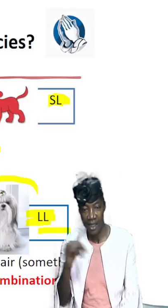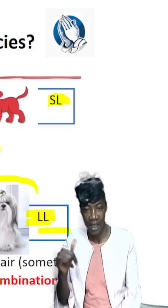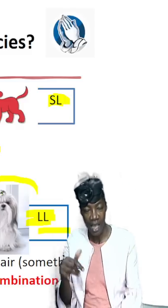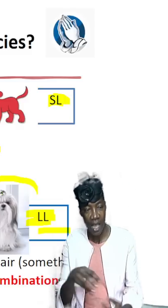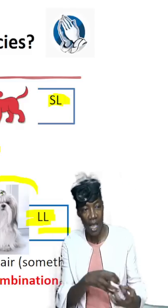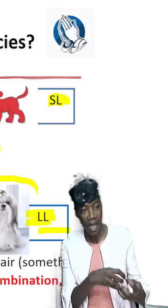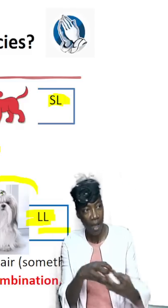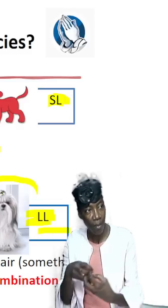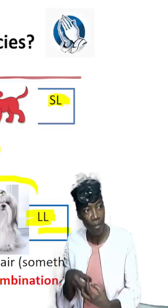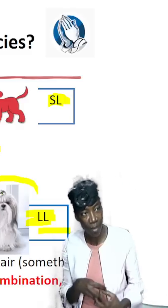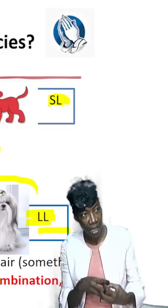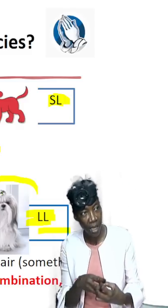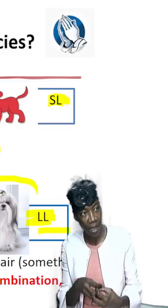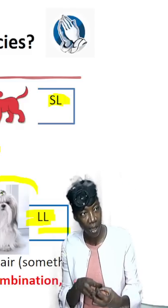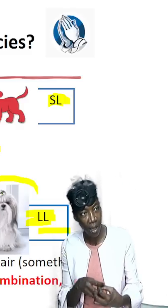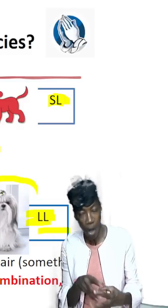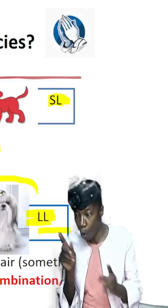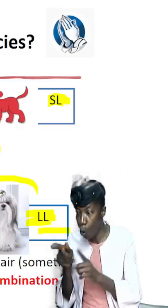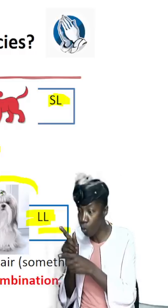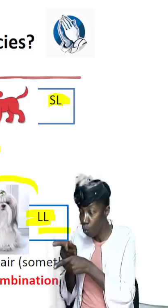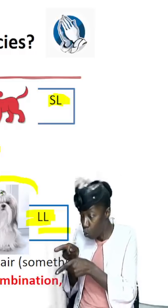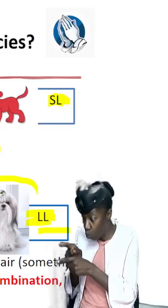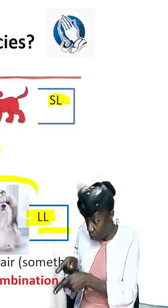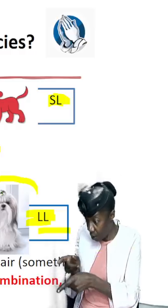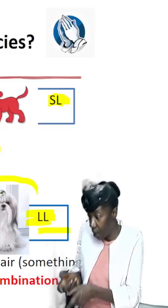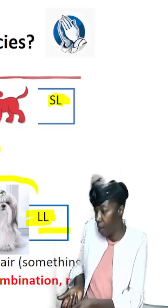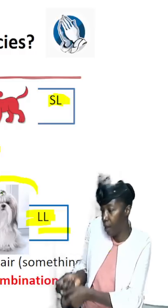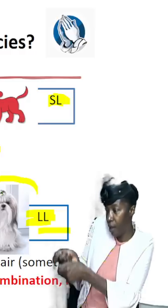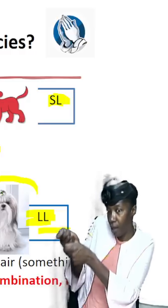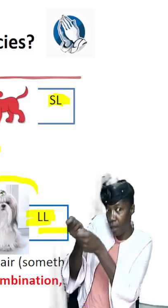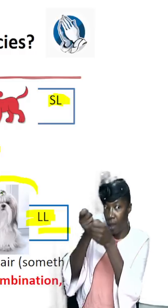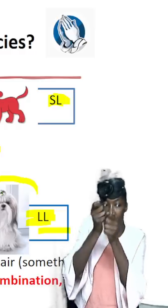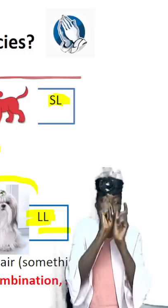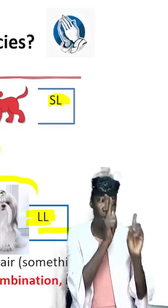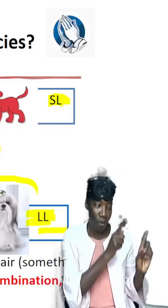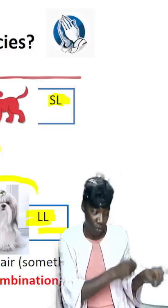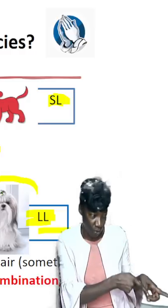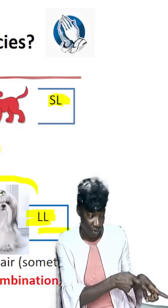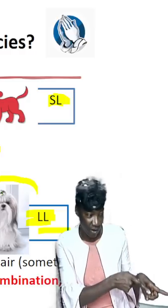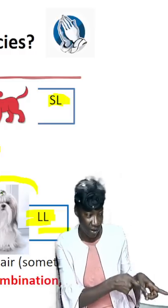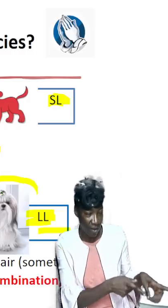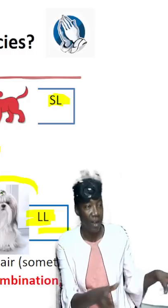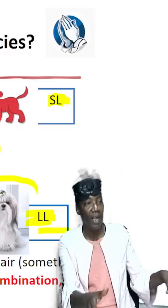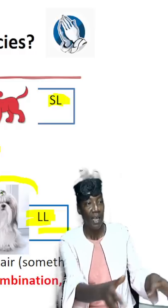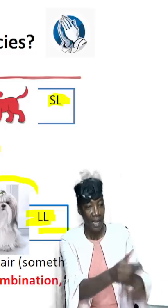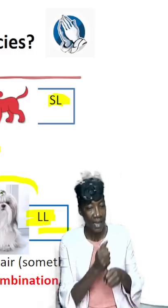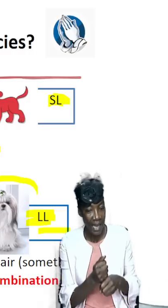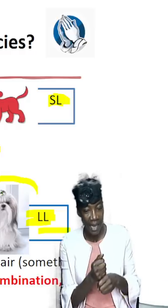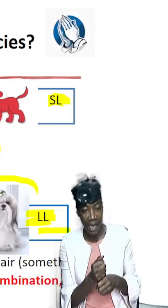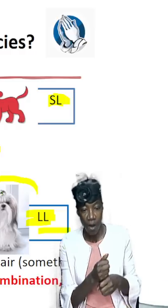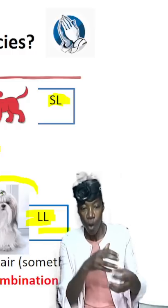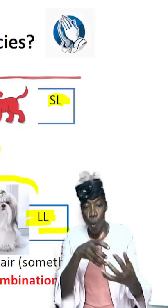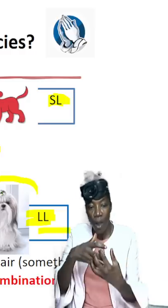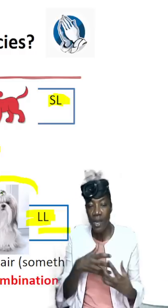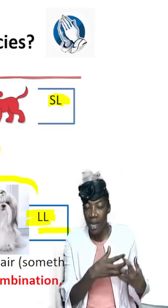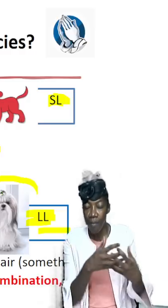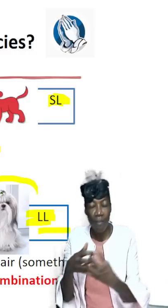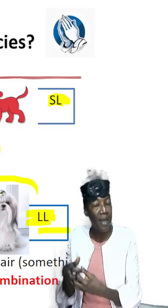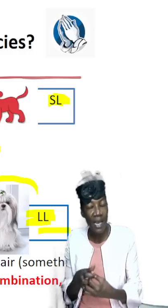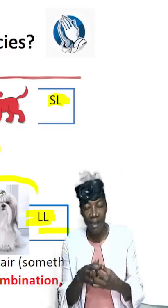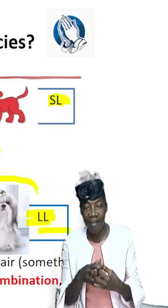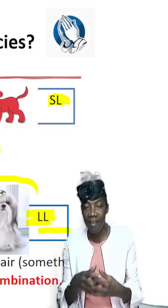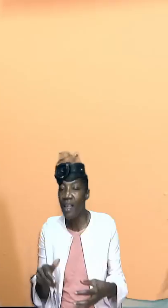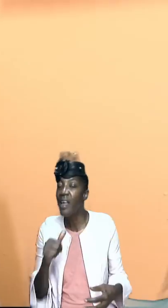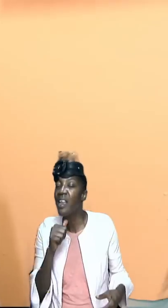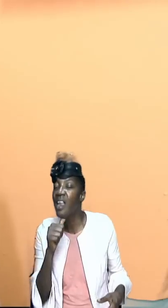meet, both of them have the S genes. They have taken away the L gene from them. When they meet, they are not going to